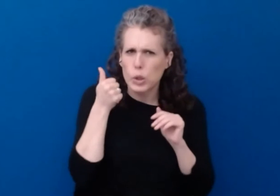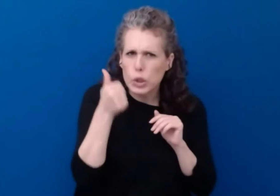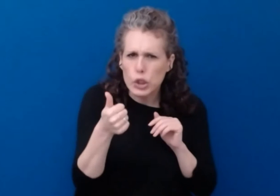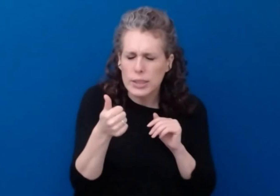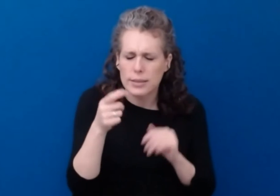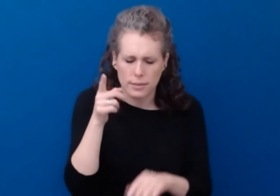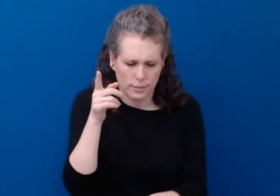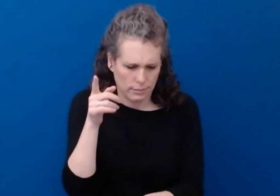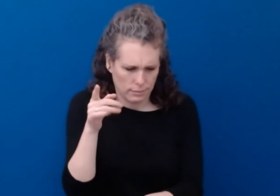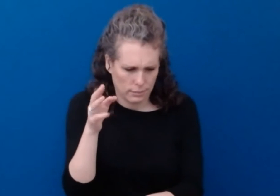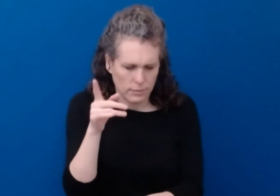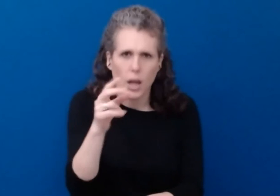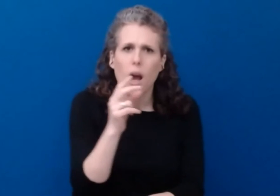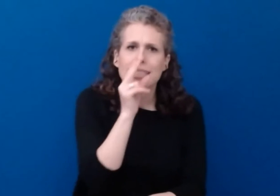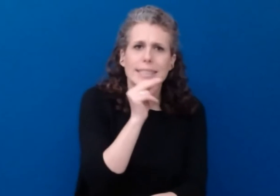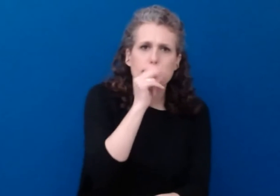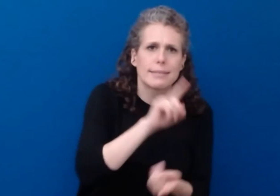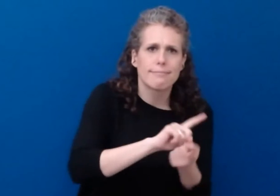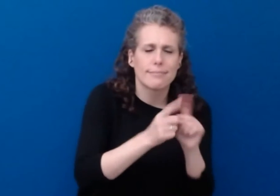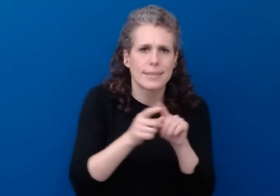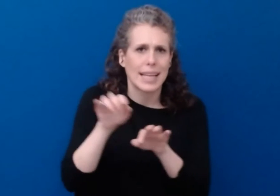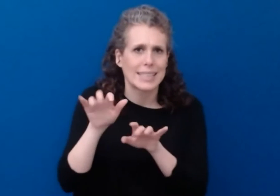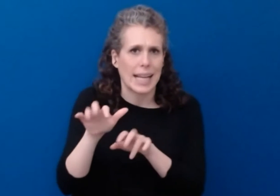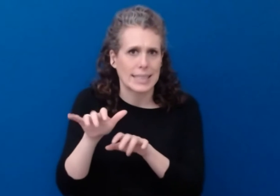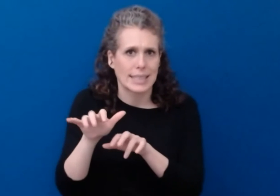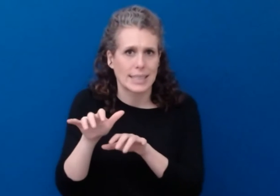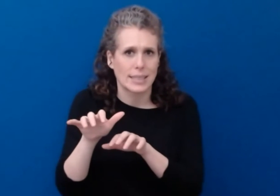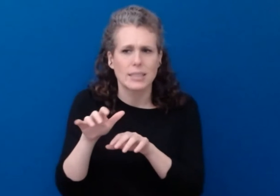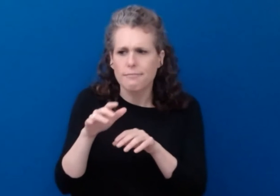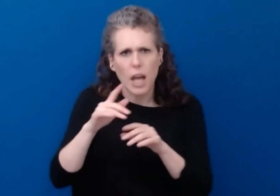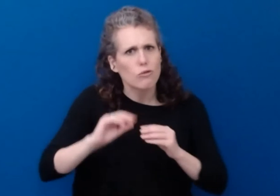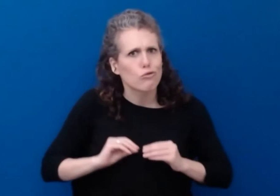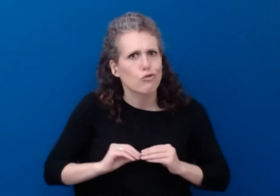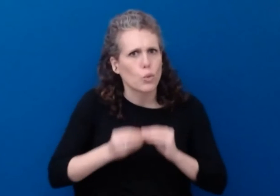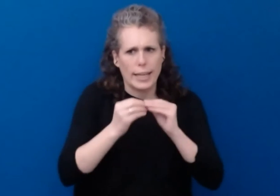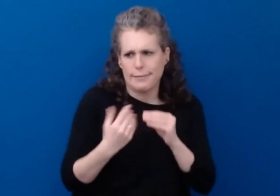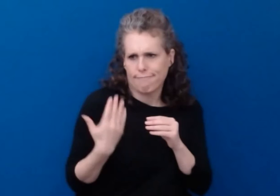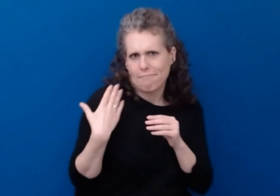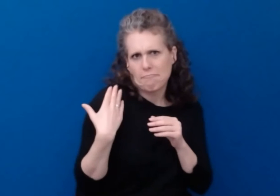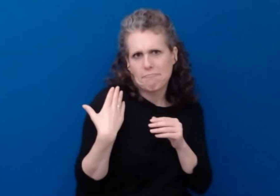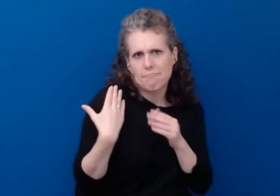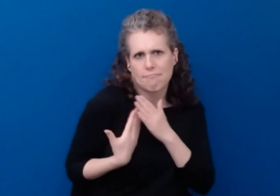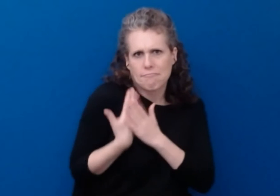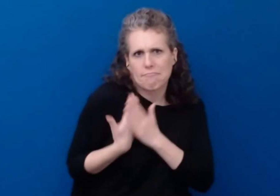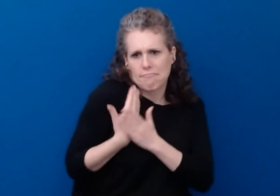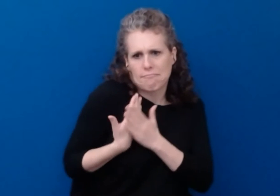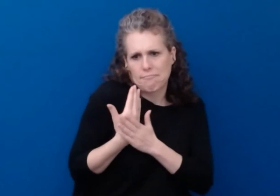slow speech-to-text solution that was developed recently, and